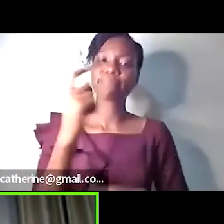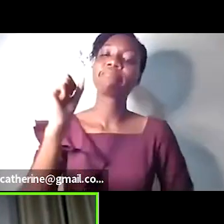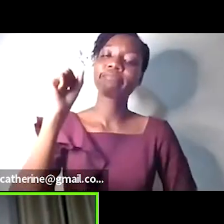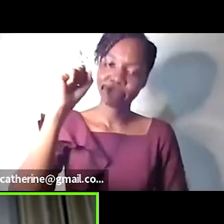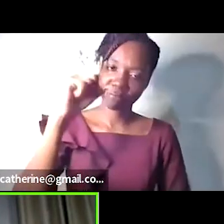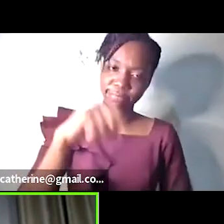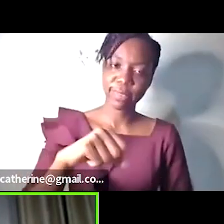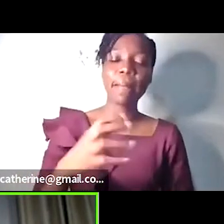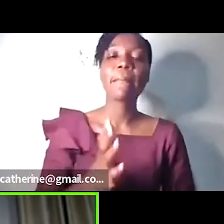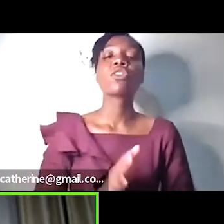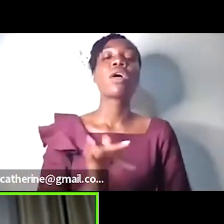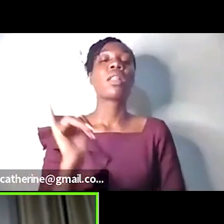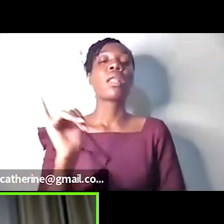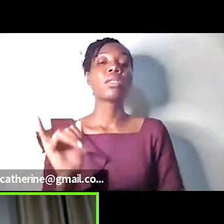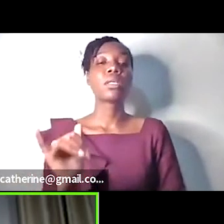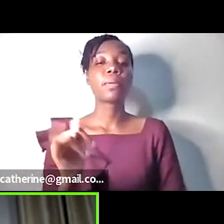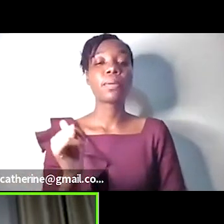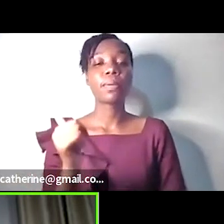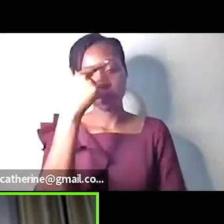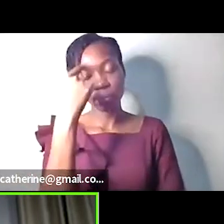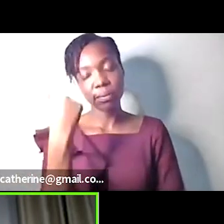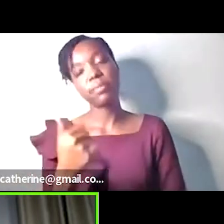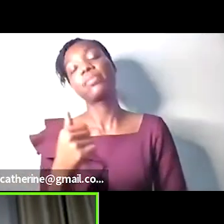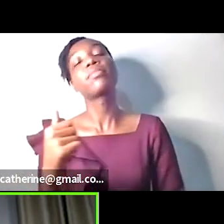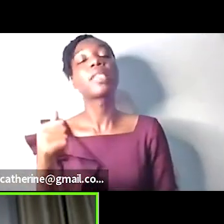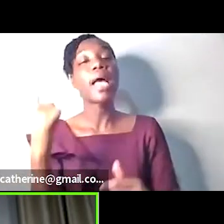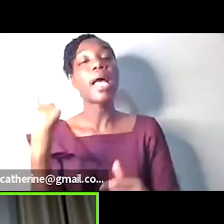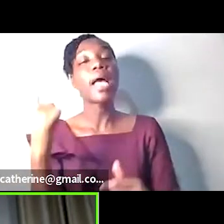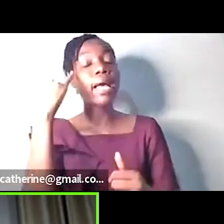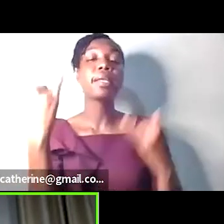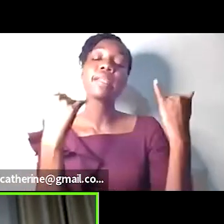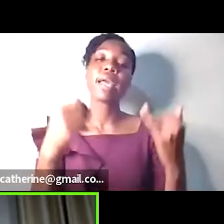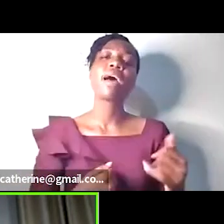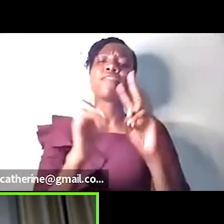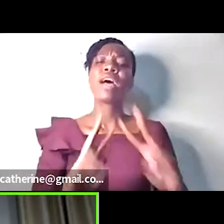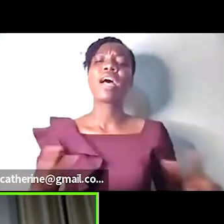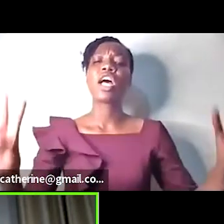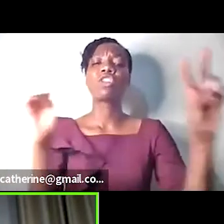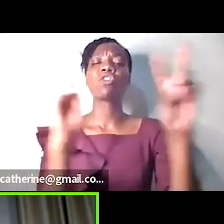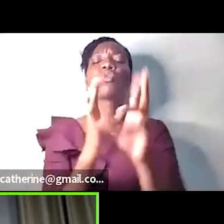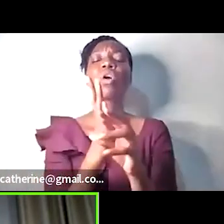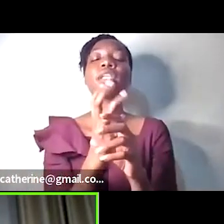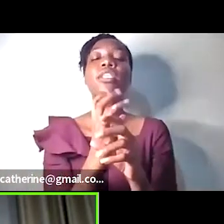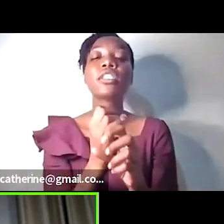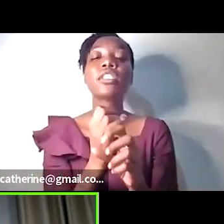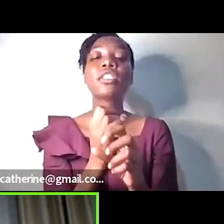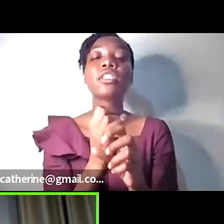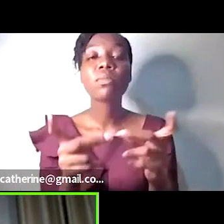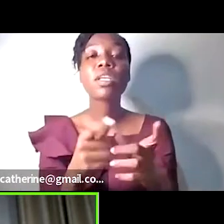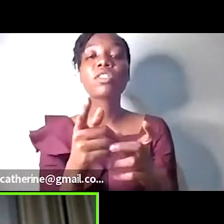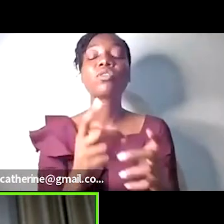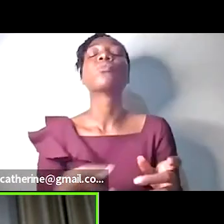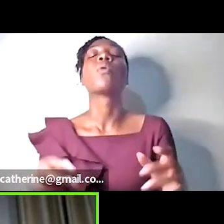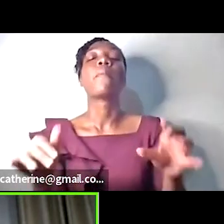person, because you're discussing ideas that are going to add a lot of value to that organization where you're a board member, or to even